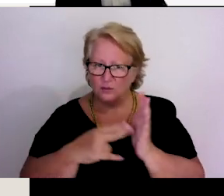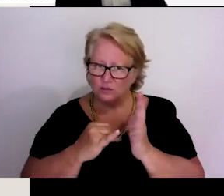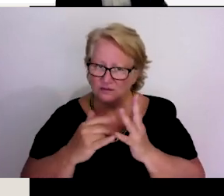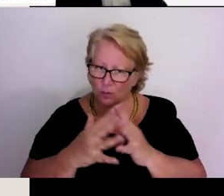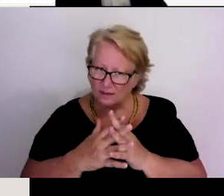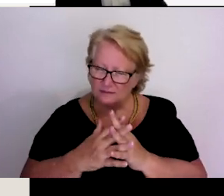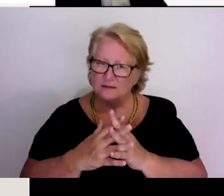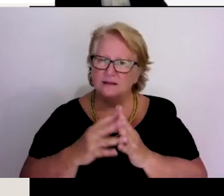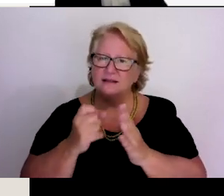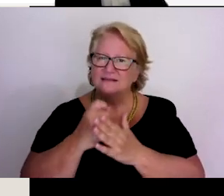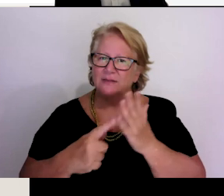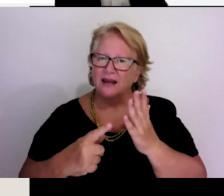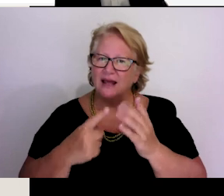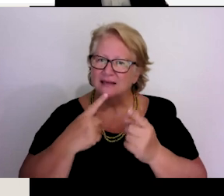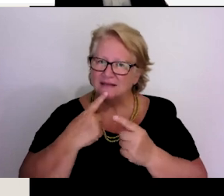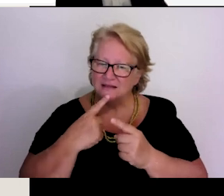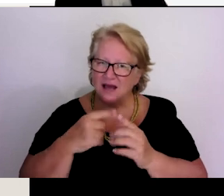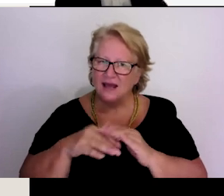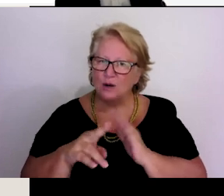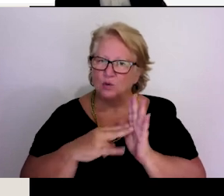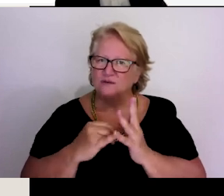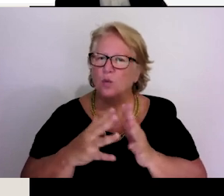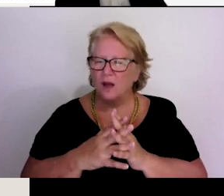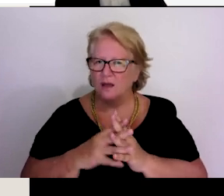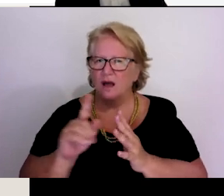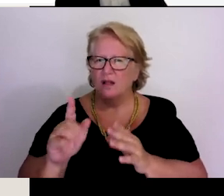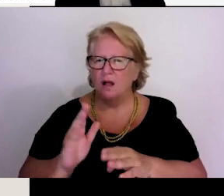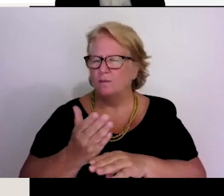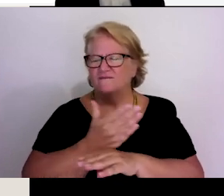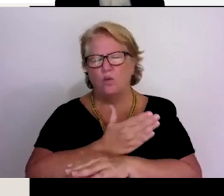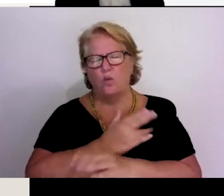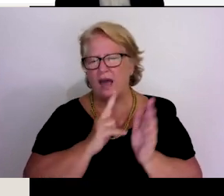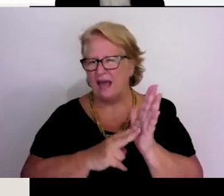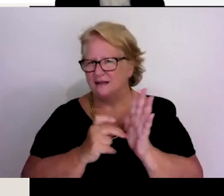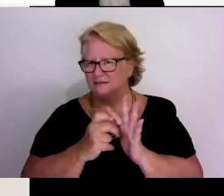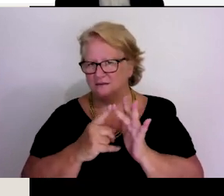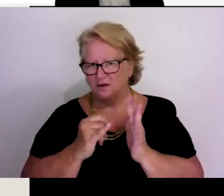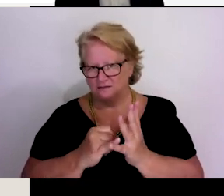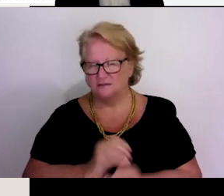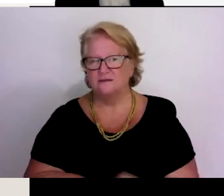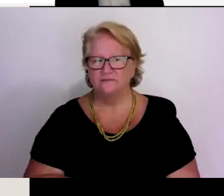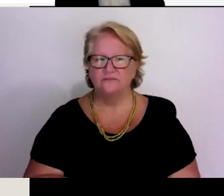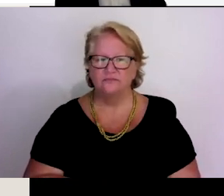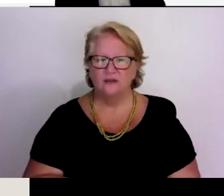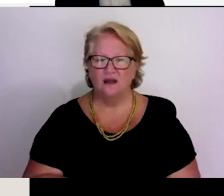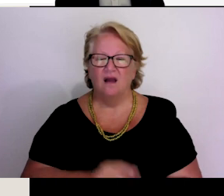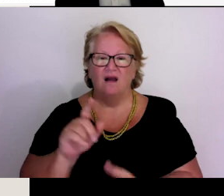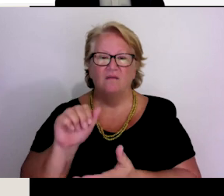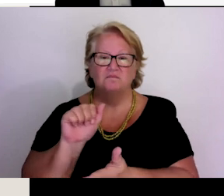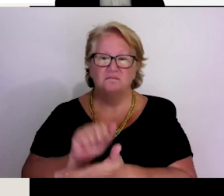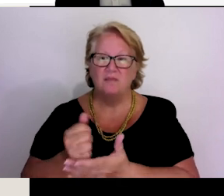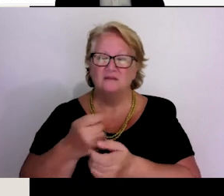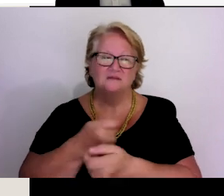and disability data in New South Wales. This is well before the NDIS. And we published that and realised that people